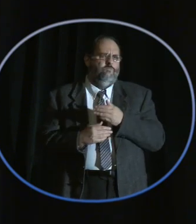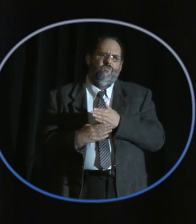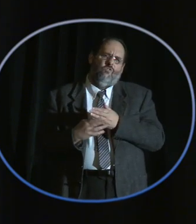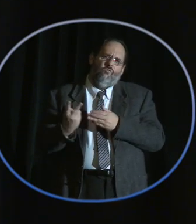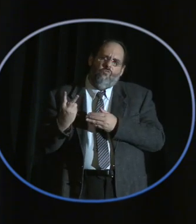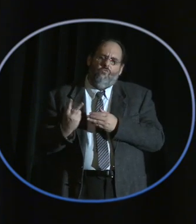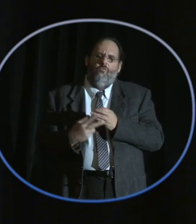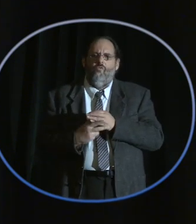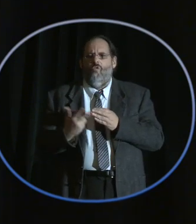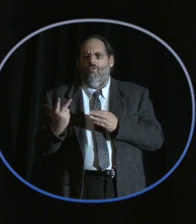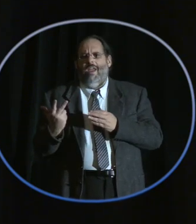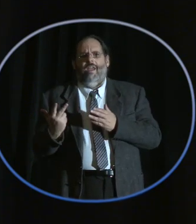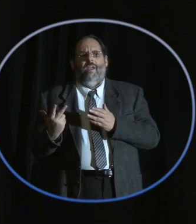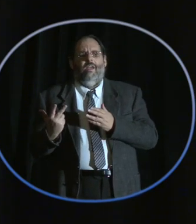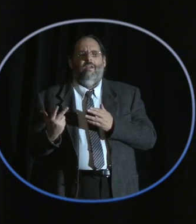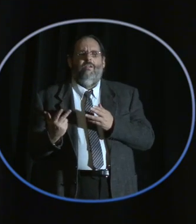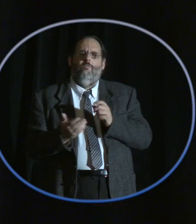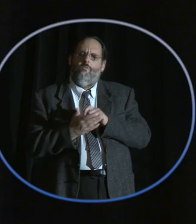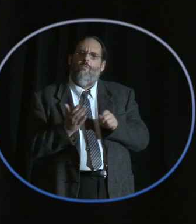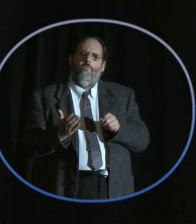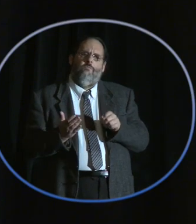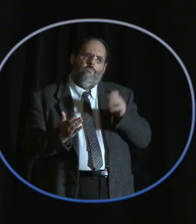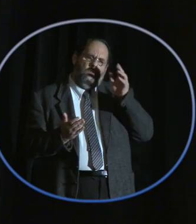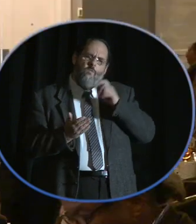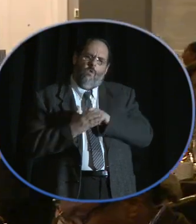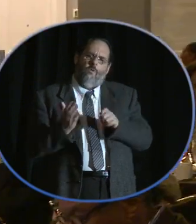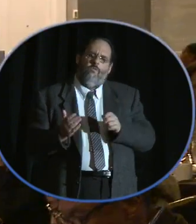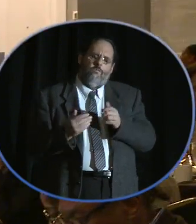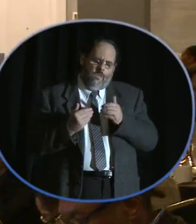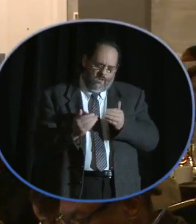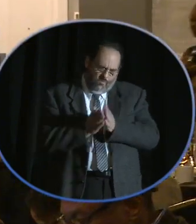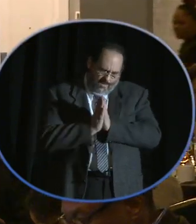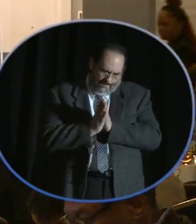or three Carl Murphy prayers, so let us pray.